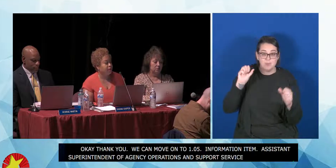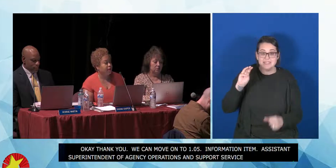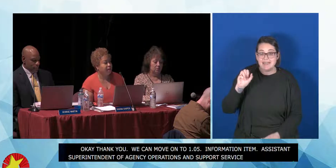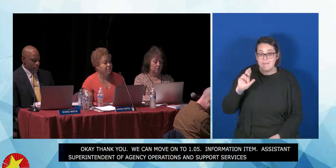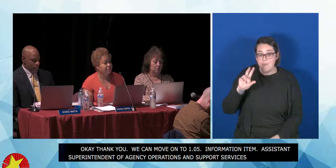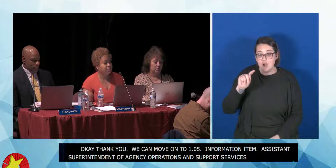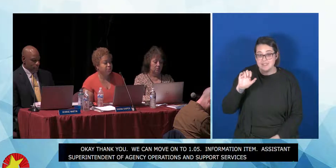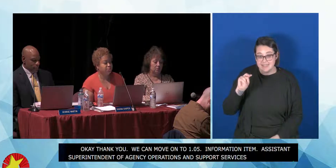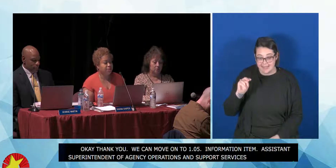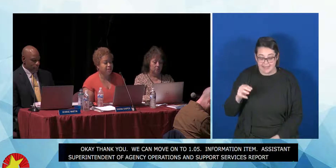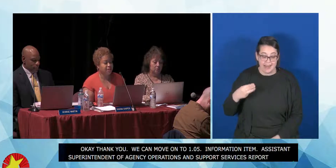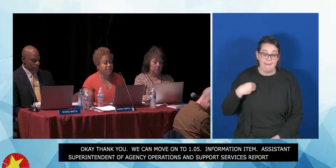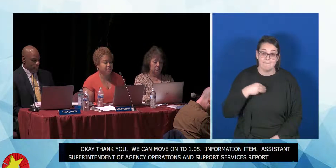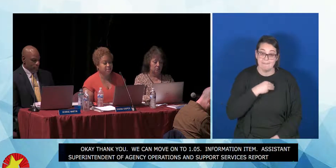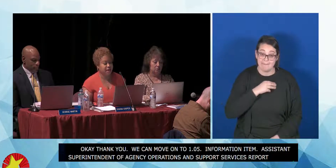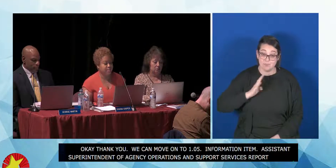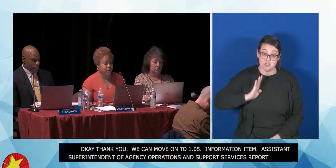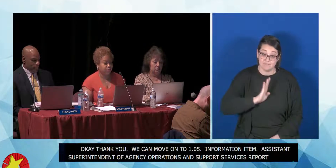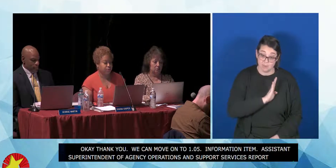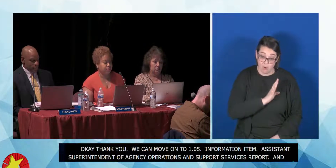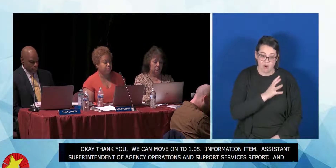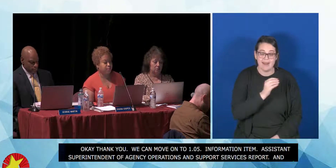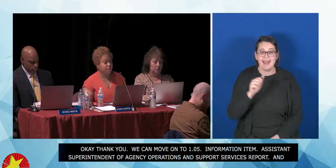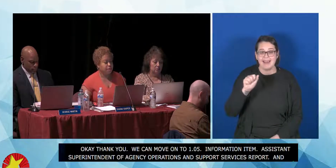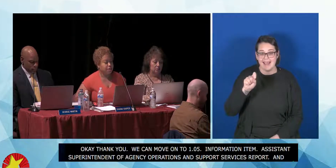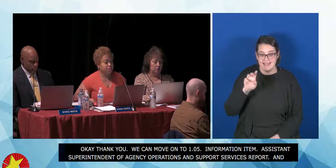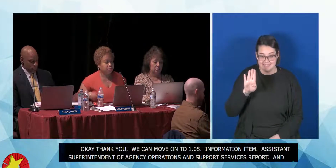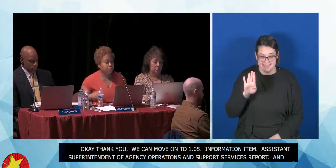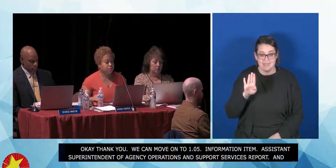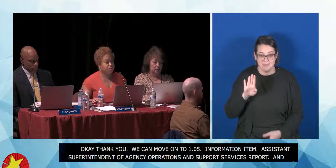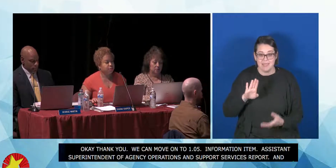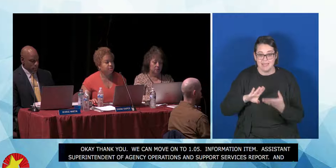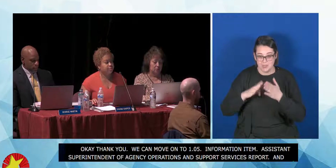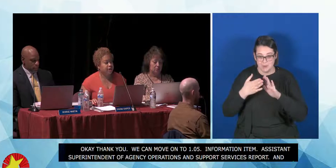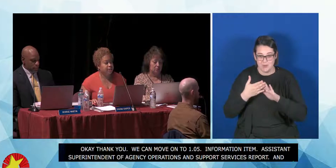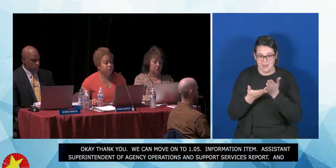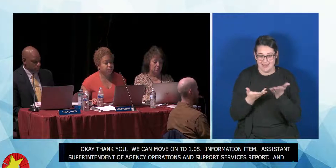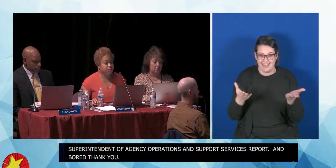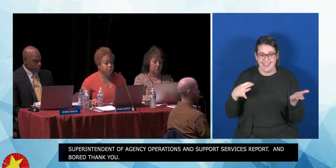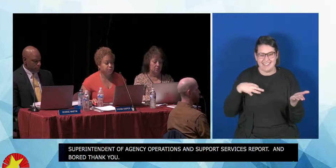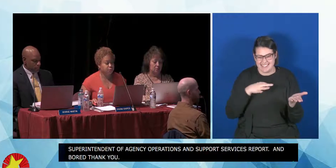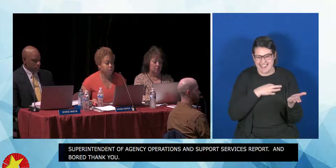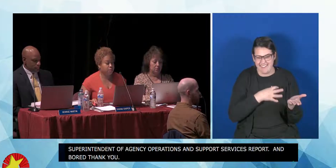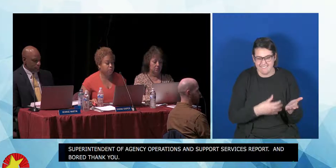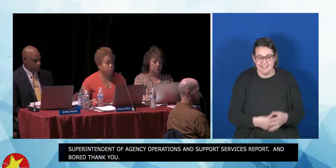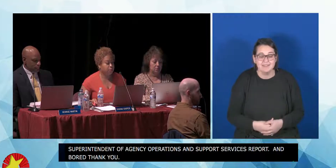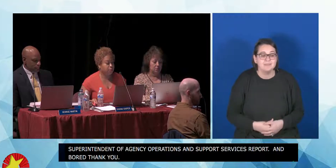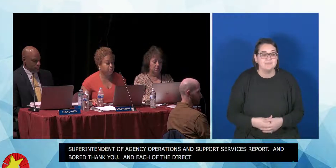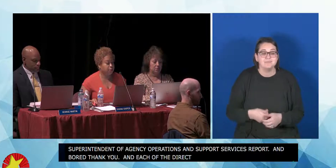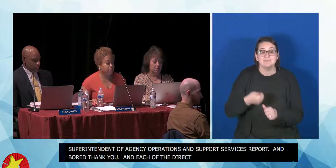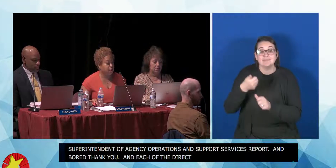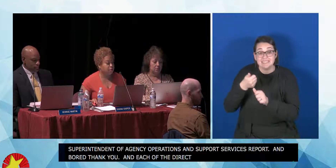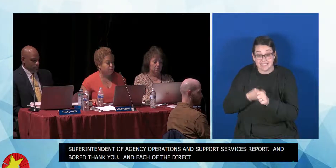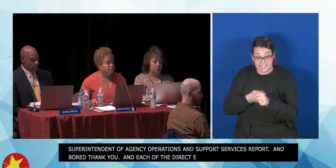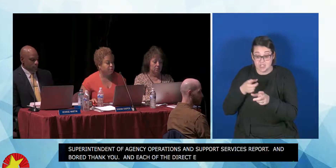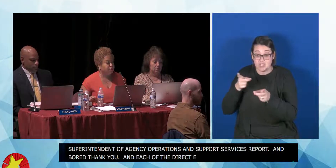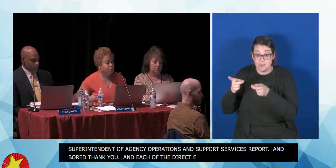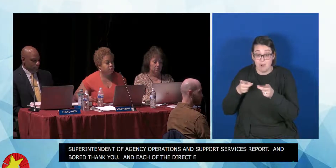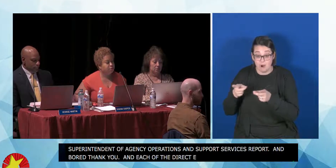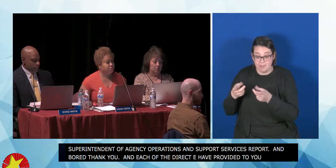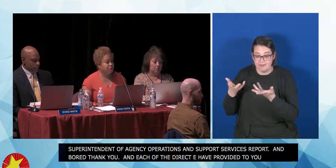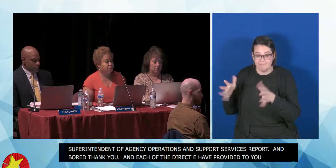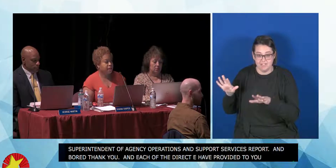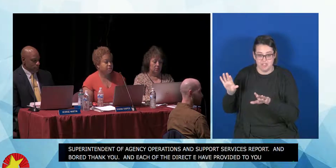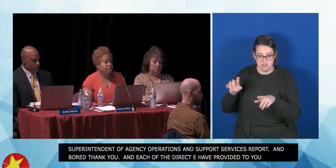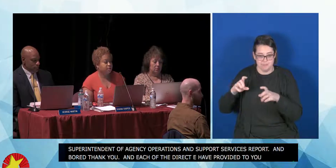board, ASTB community, and staff members. Each of the directors have provided to you their departmental reports. There is no